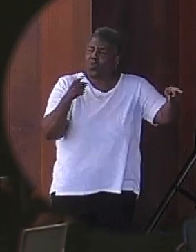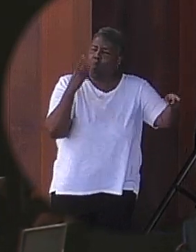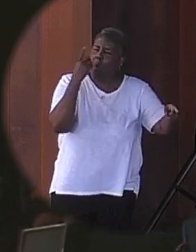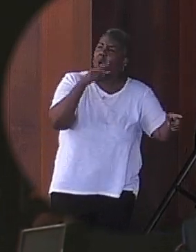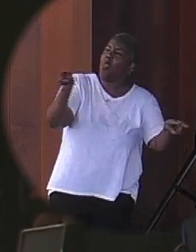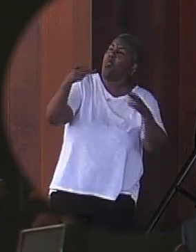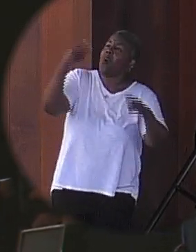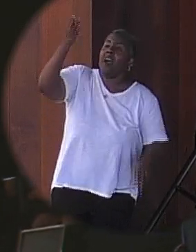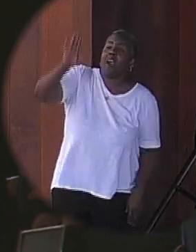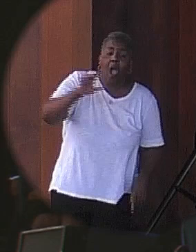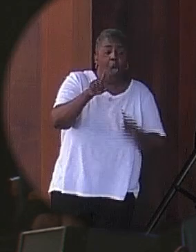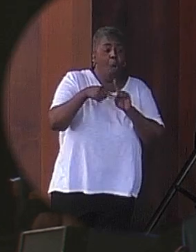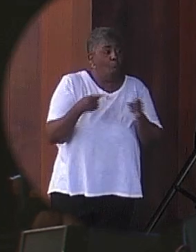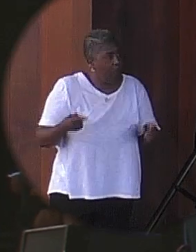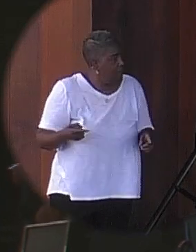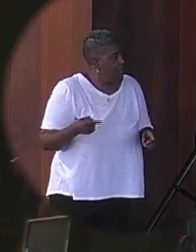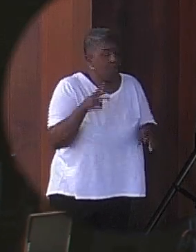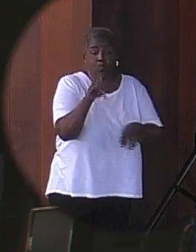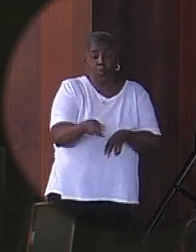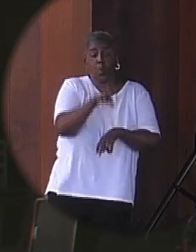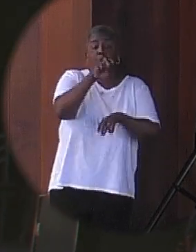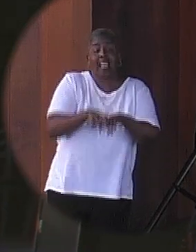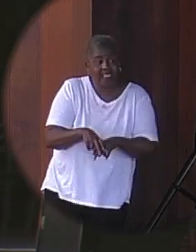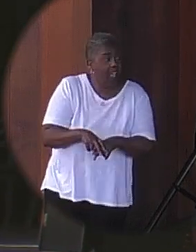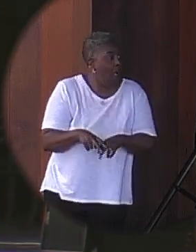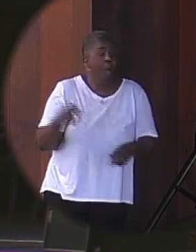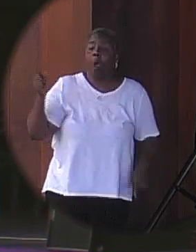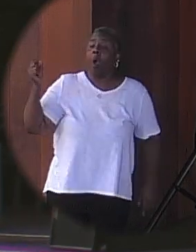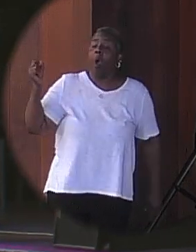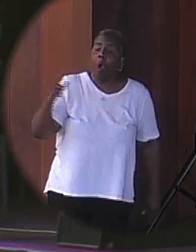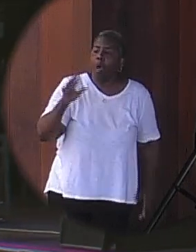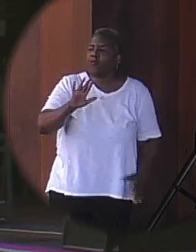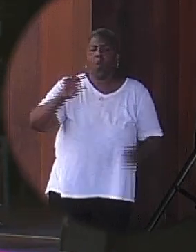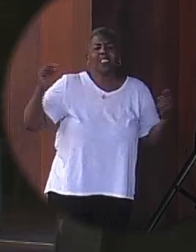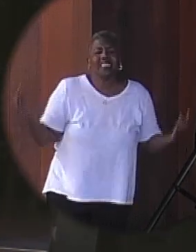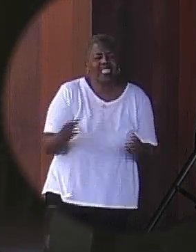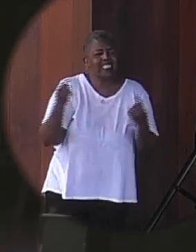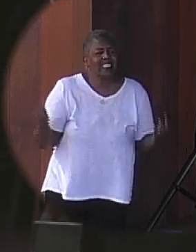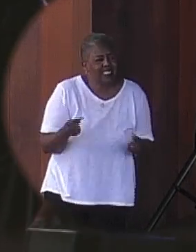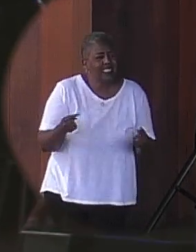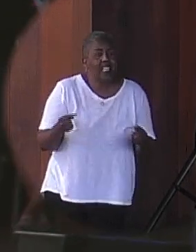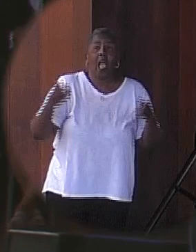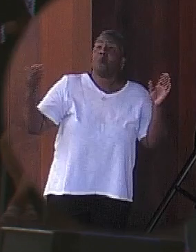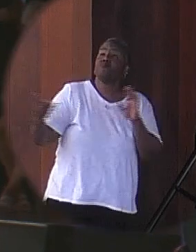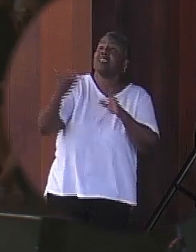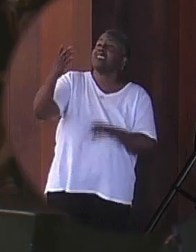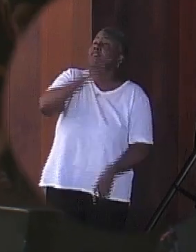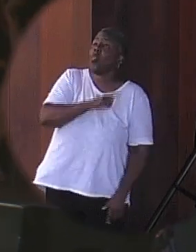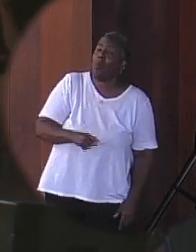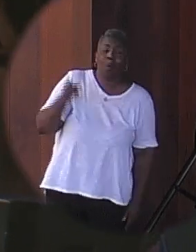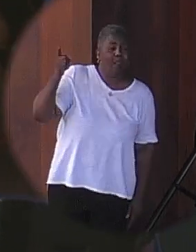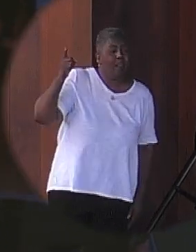God. When you sat yourself down with all your sins in the presence of the